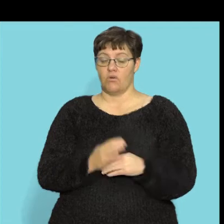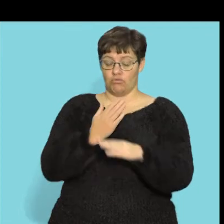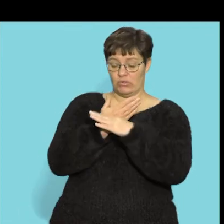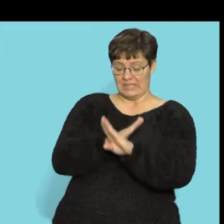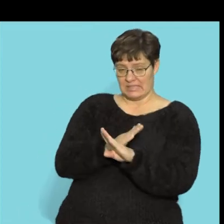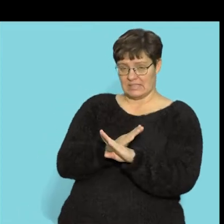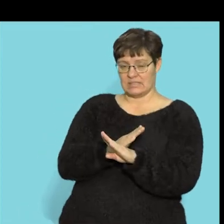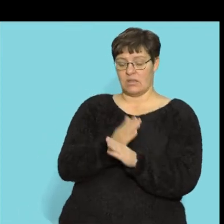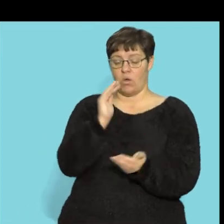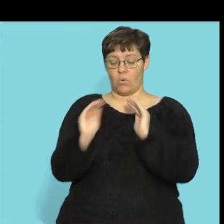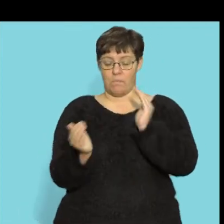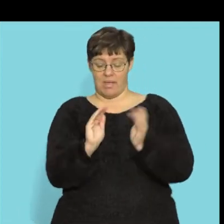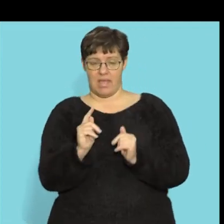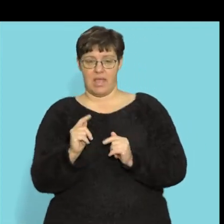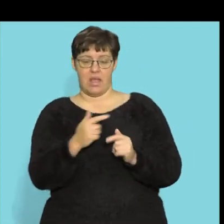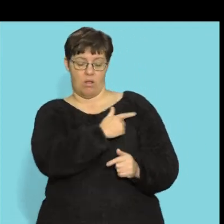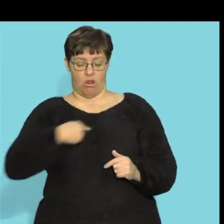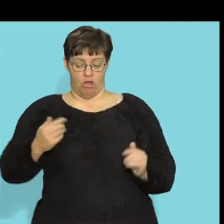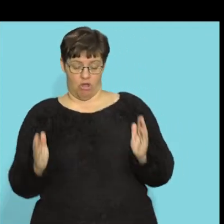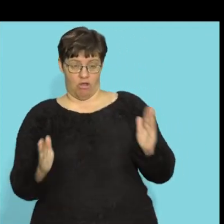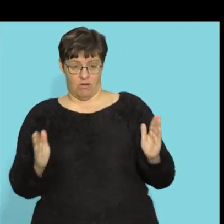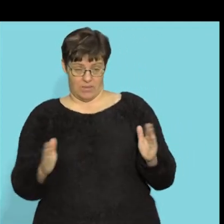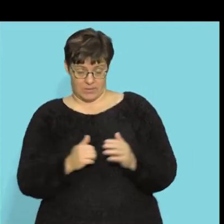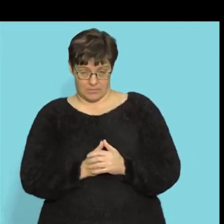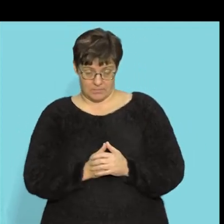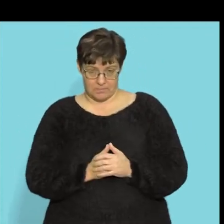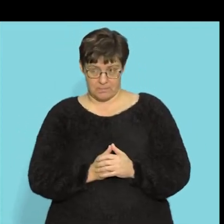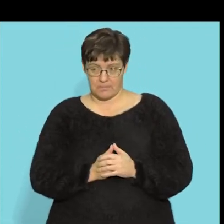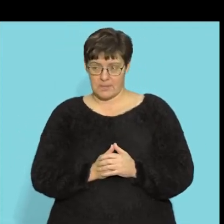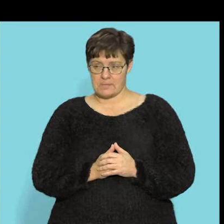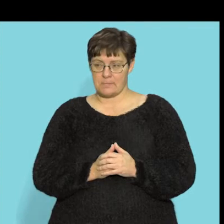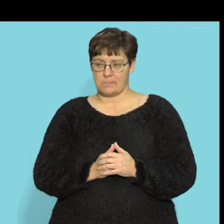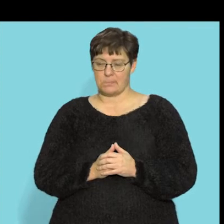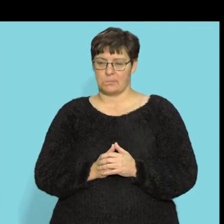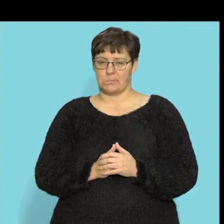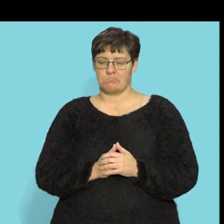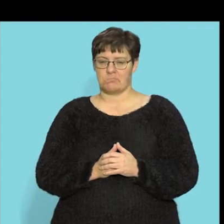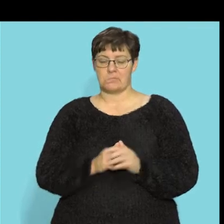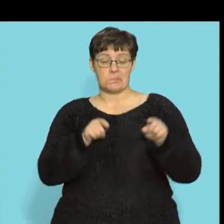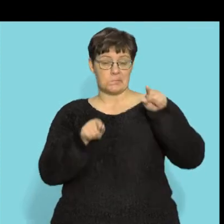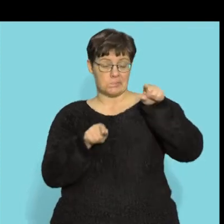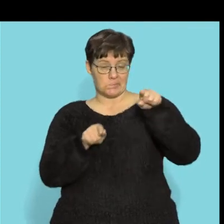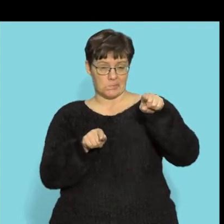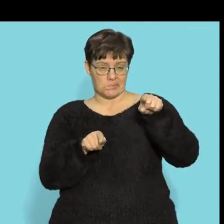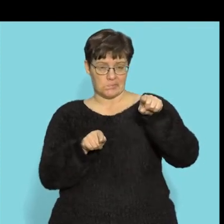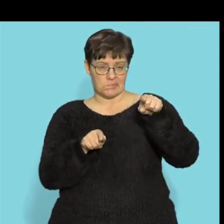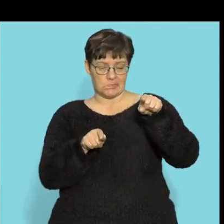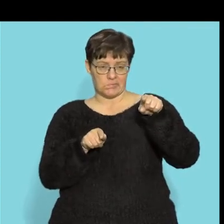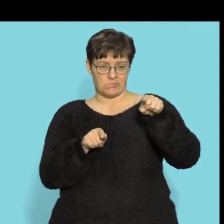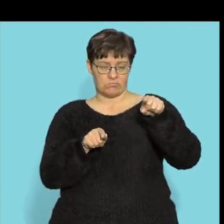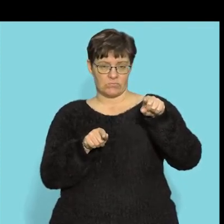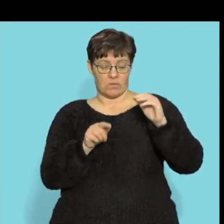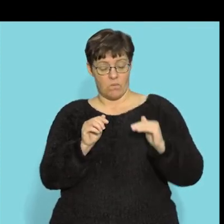versus length, right? Okay. So R is for resistance, L is for length. Now, for these two to